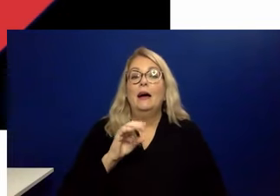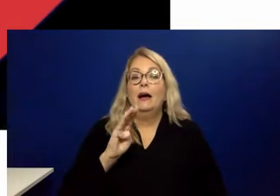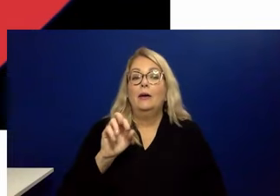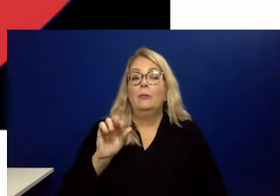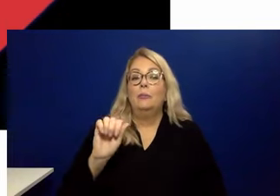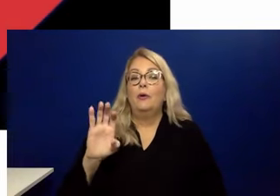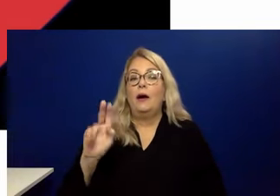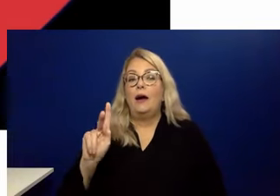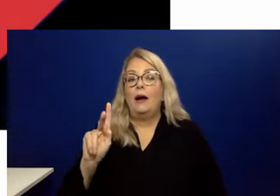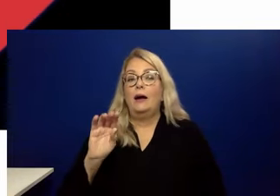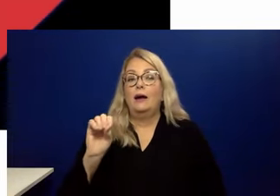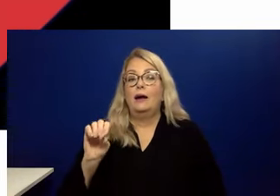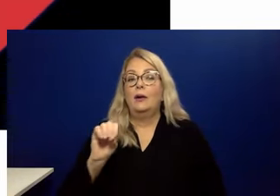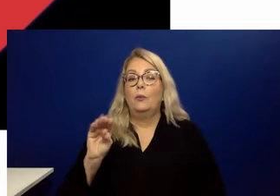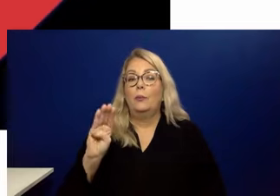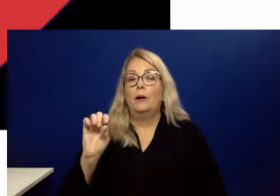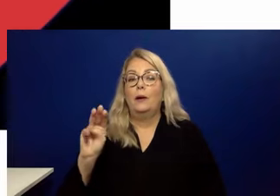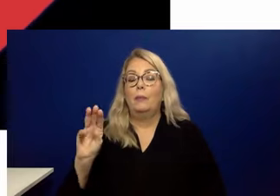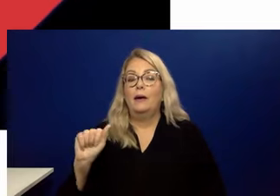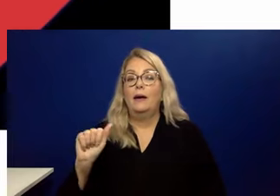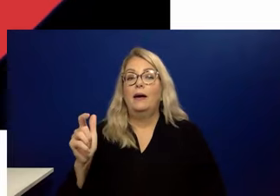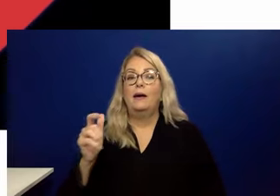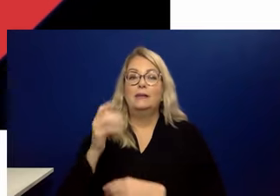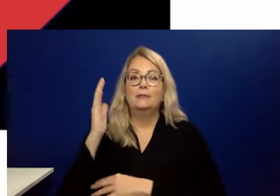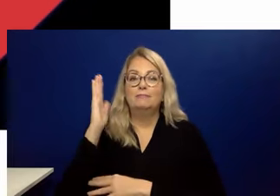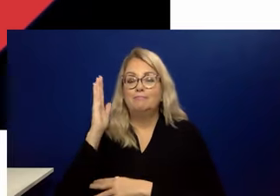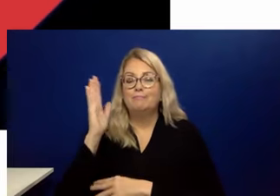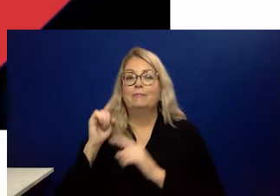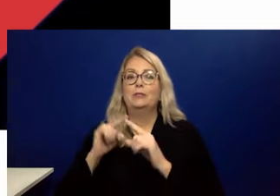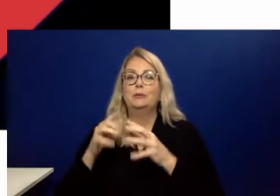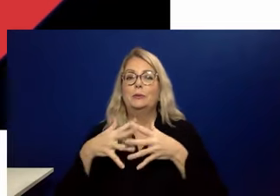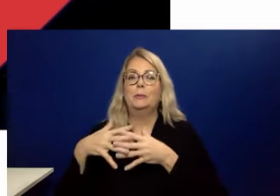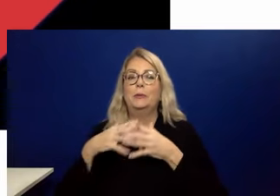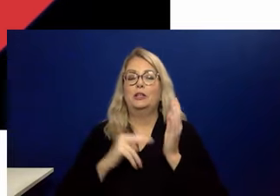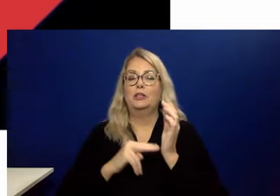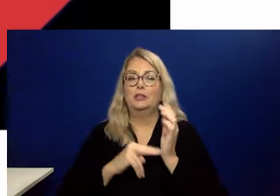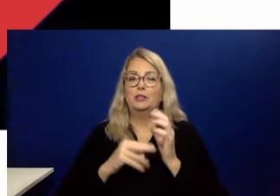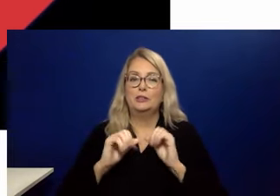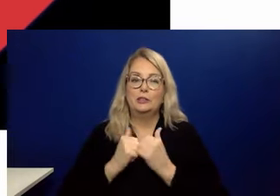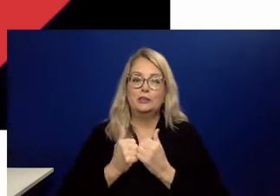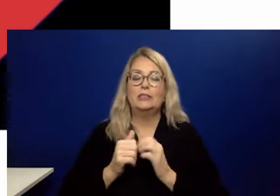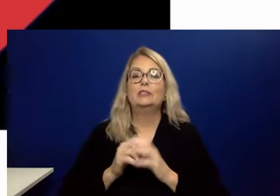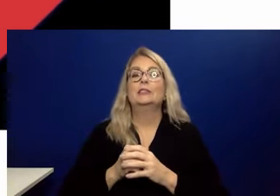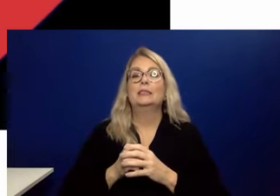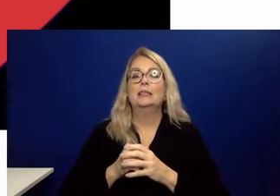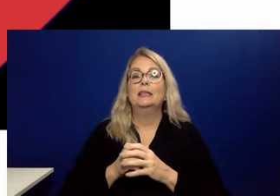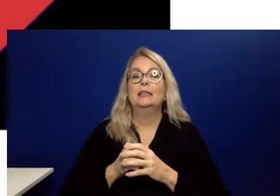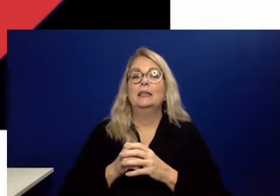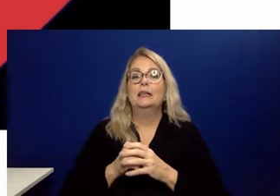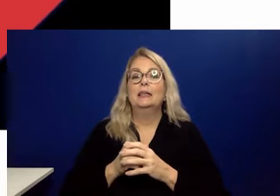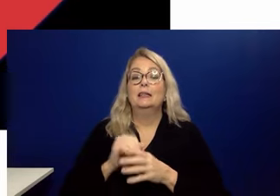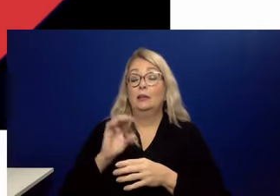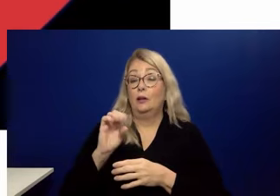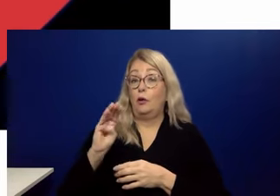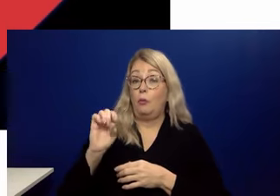connection, 2010, I think he spoke to the American Nurses Association and was talking about, right, Obamacare, right, the affordable health